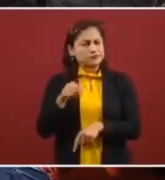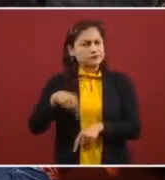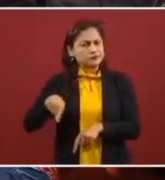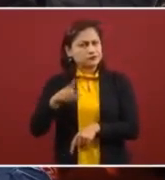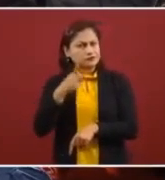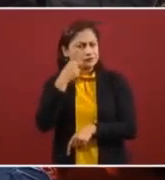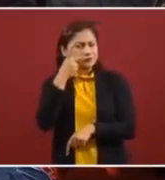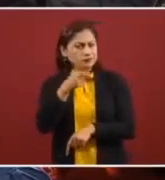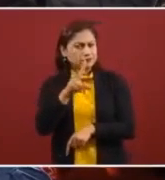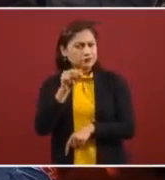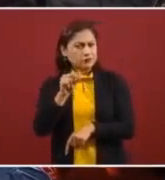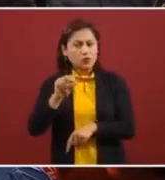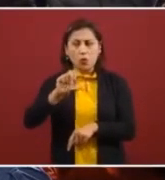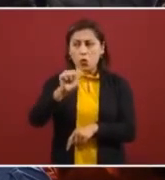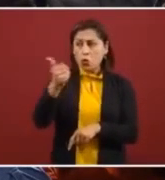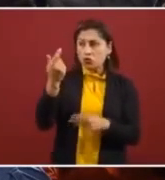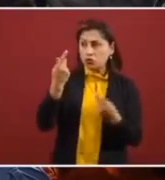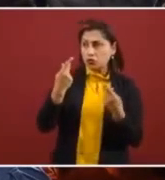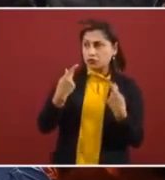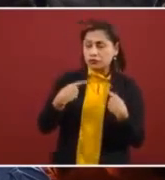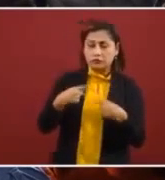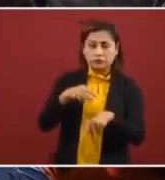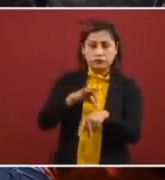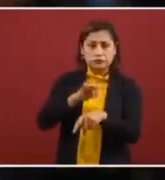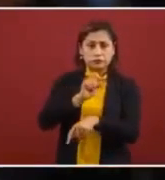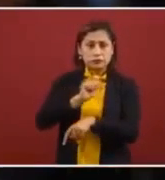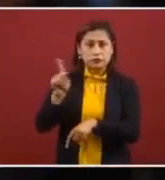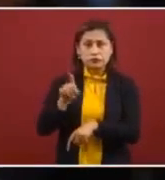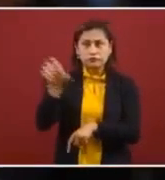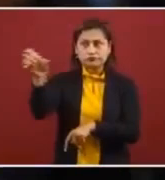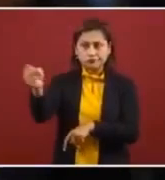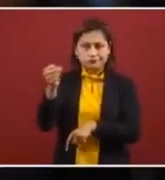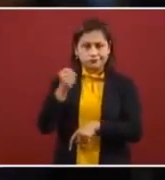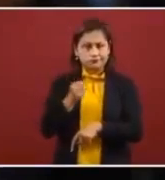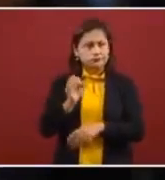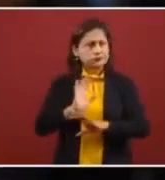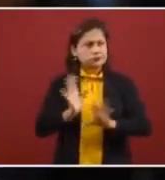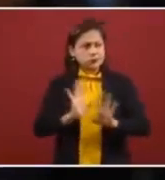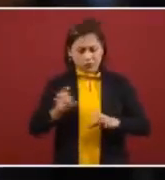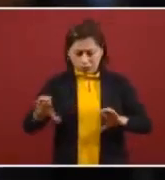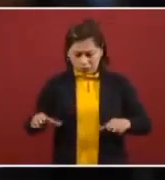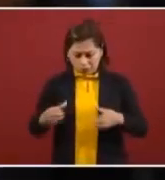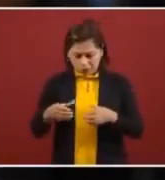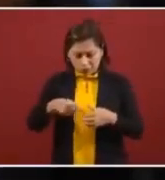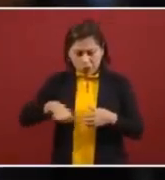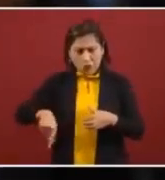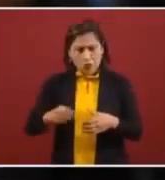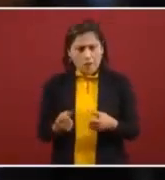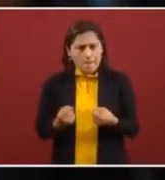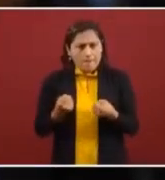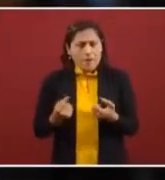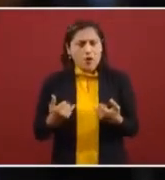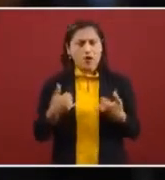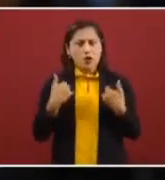to bring people that have retired back, but they've got youth that's capable,